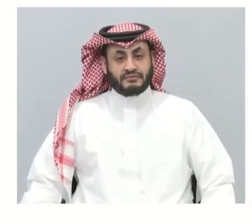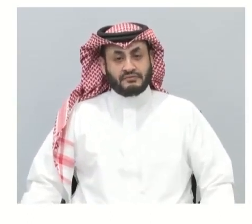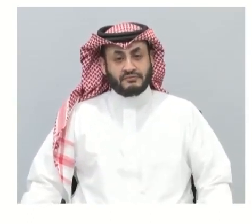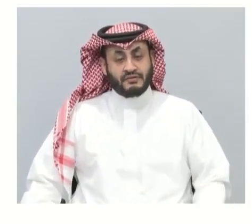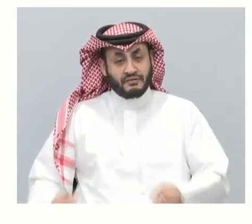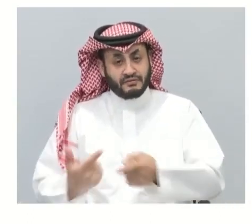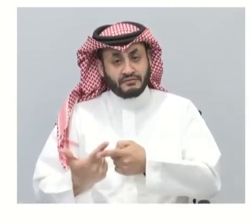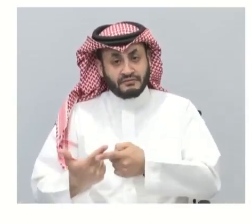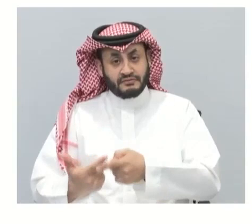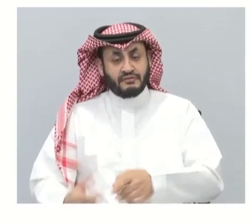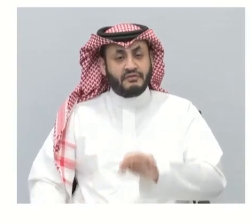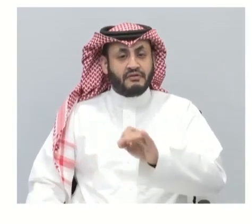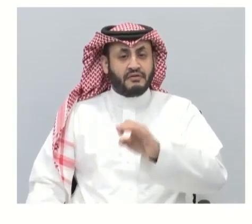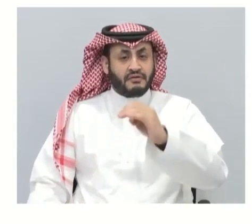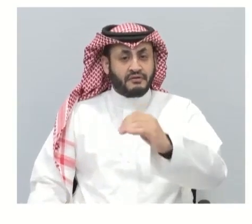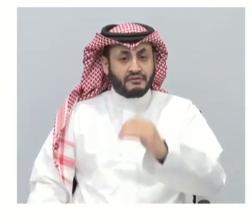some questions